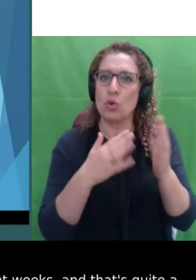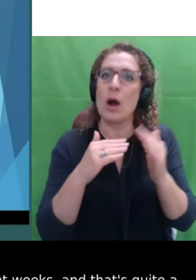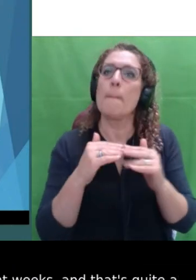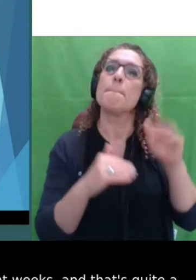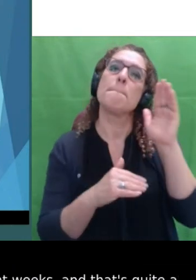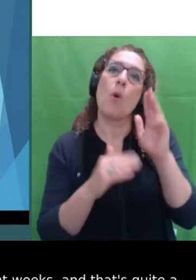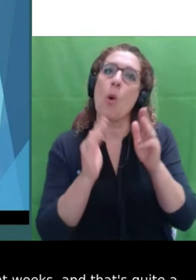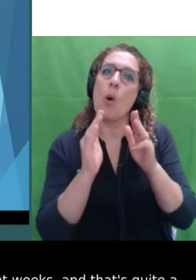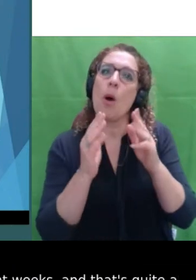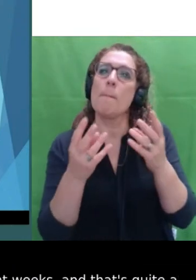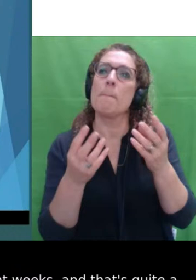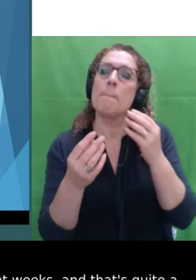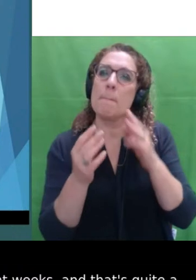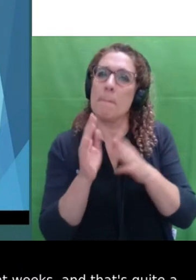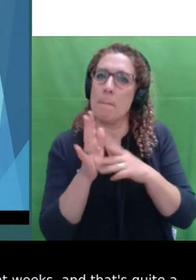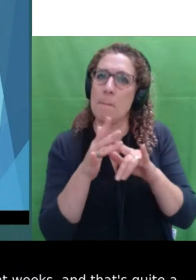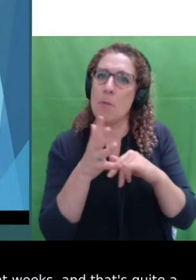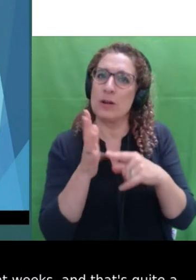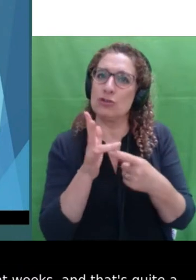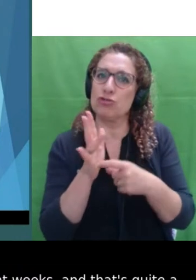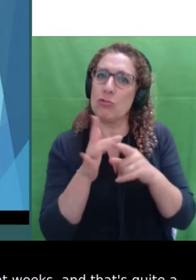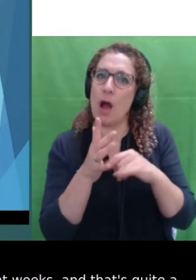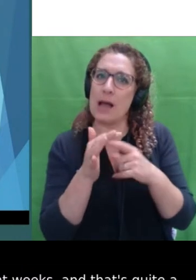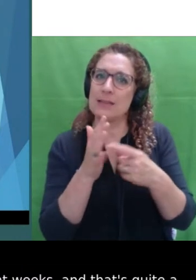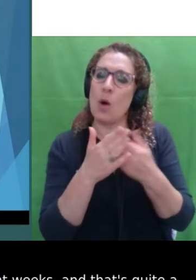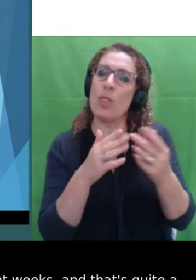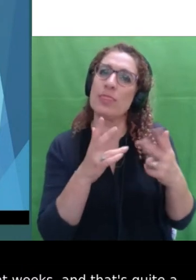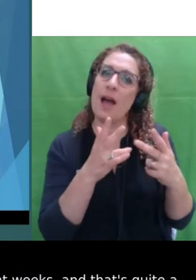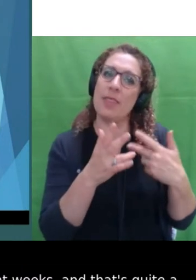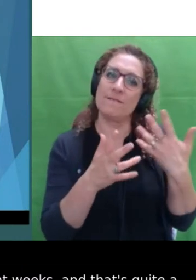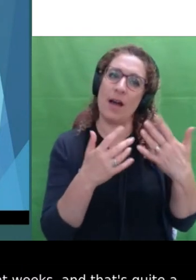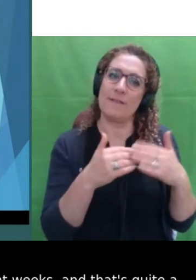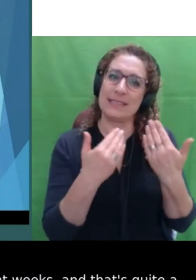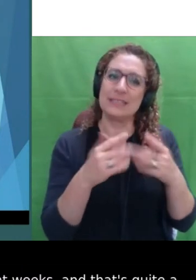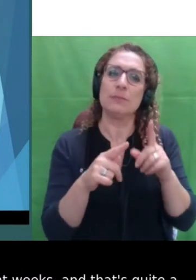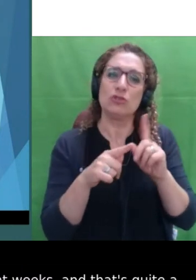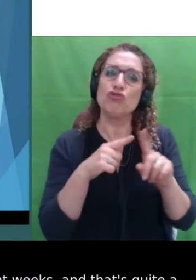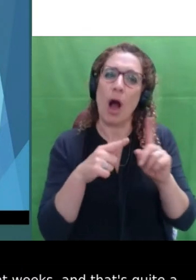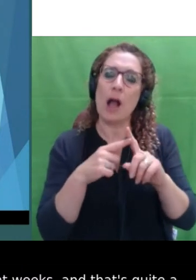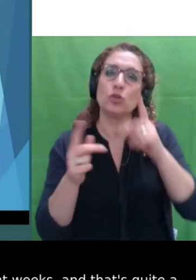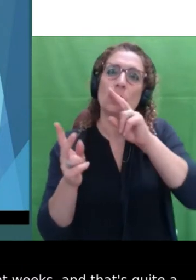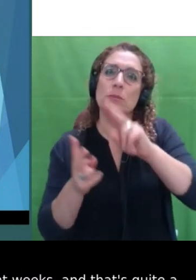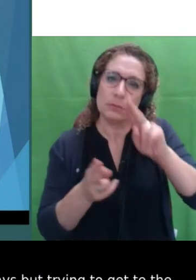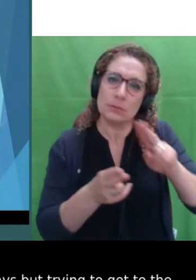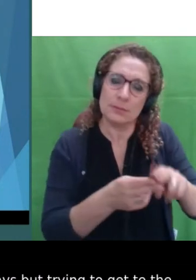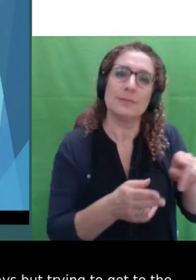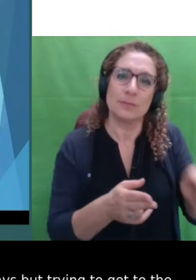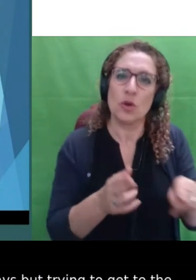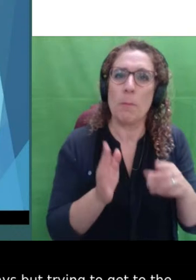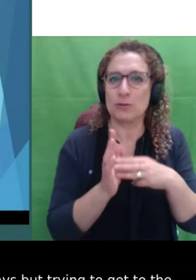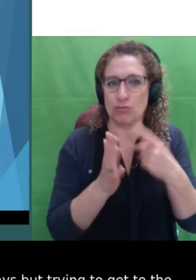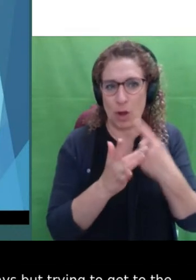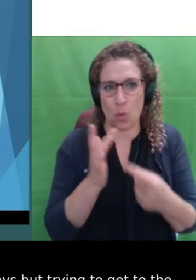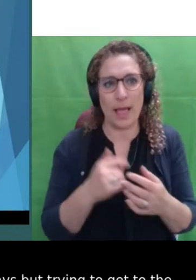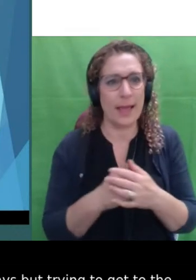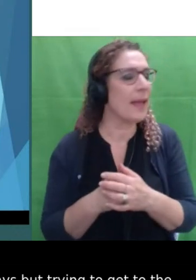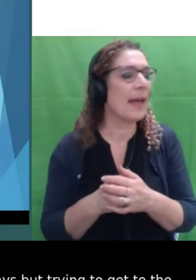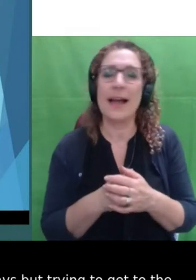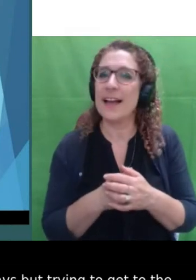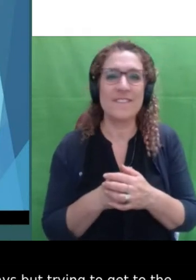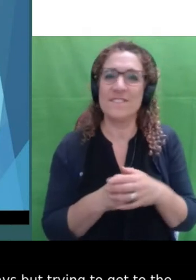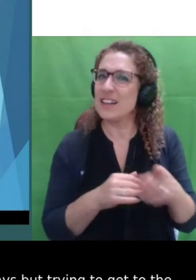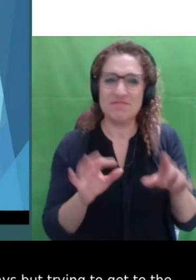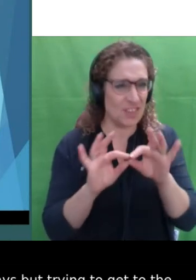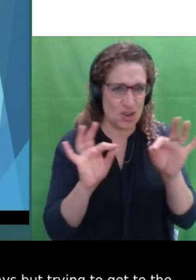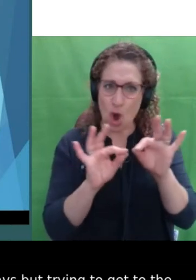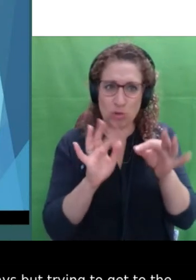days but try to get to the point where you're just using moisturizers only if there's no response to adequate topical treatment